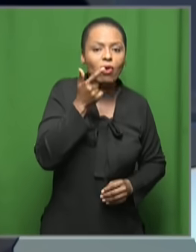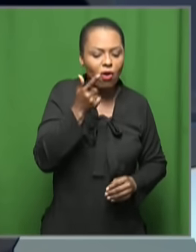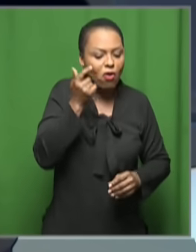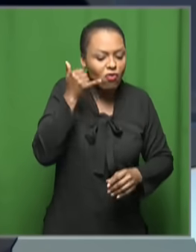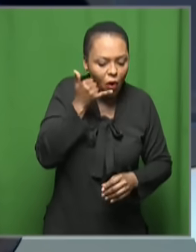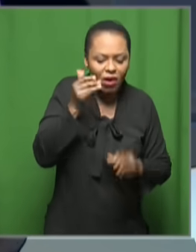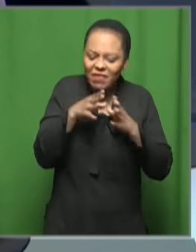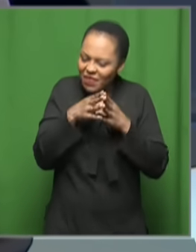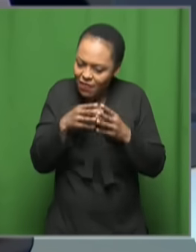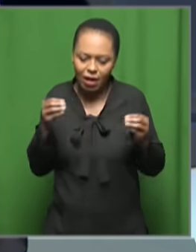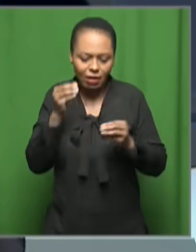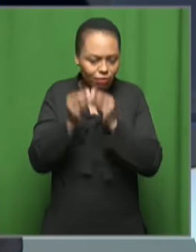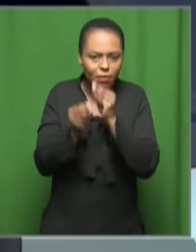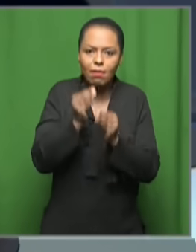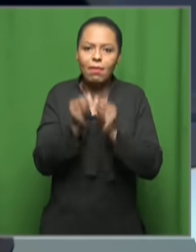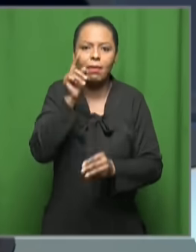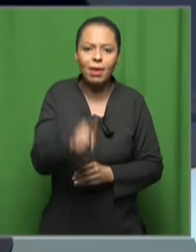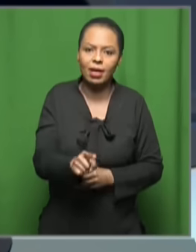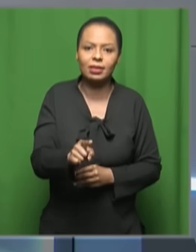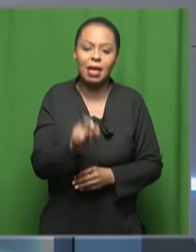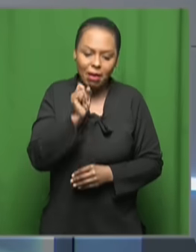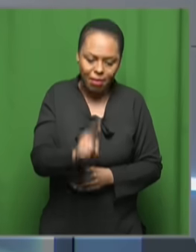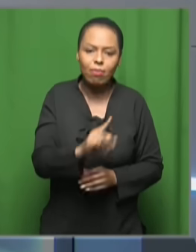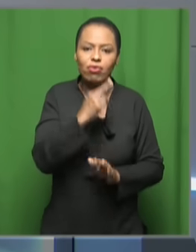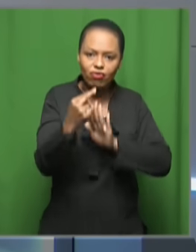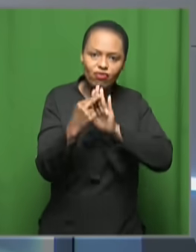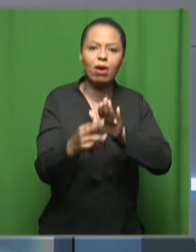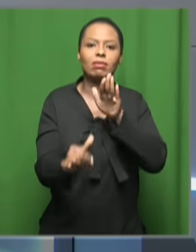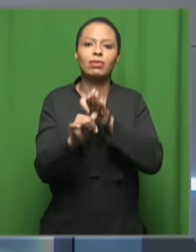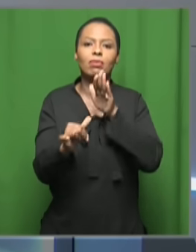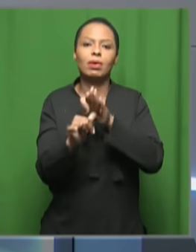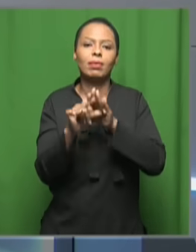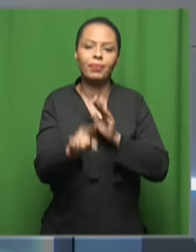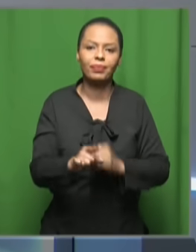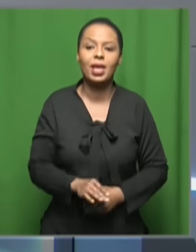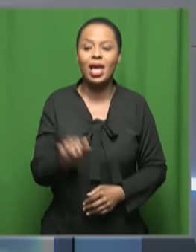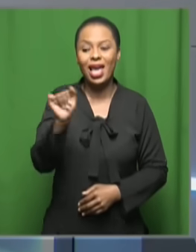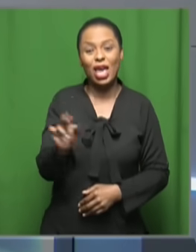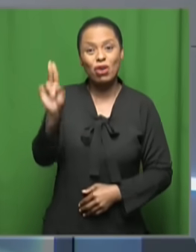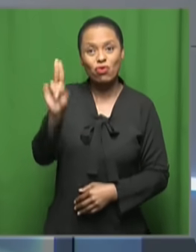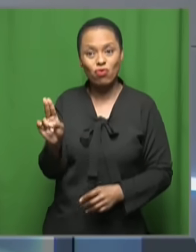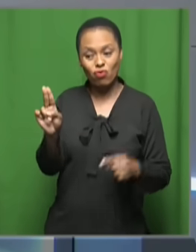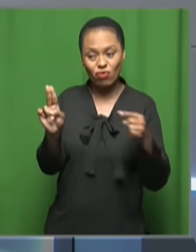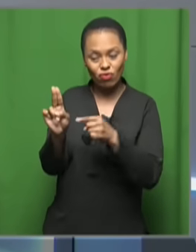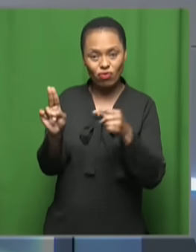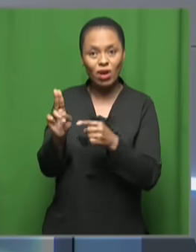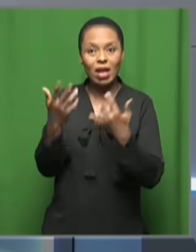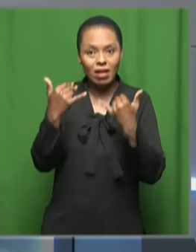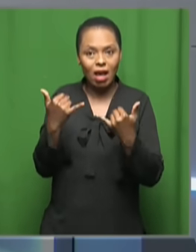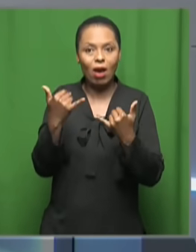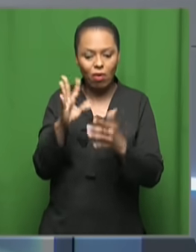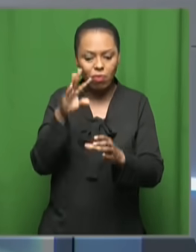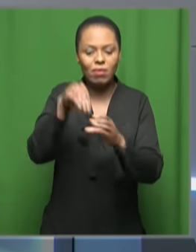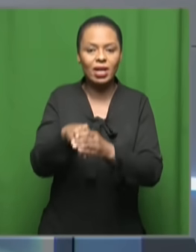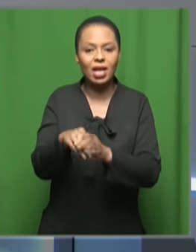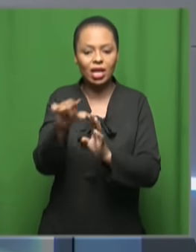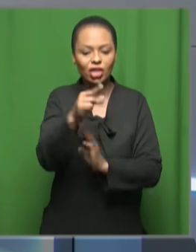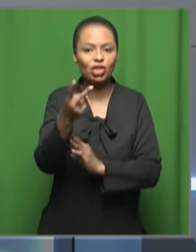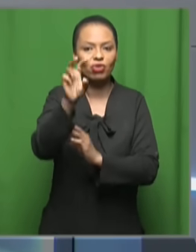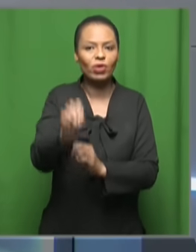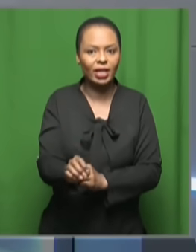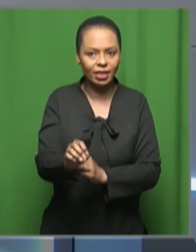of contribution can we play as a continent? I think that's one of the things that the AU, now that it's part of the G20 and it will be here and there